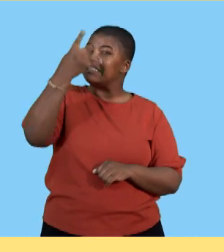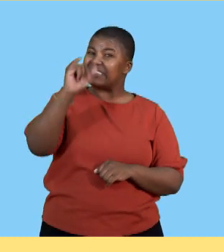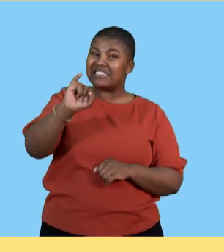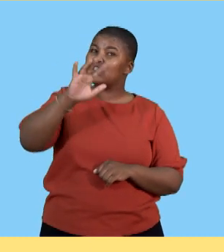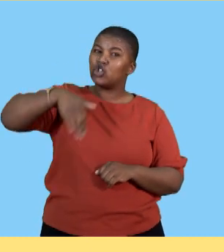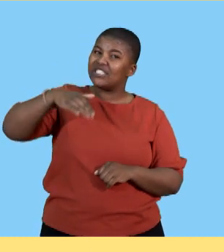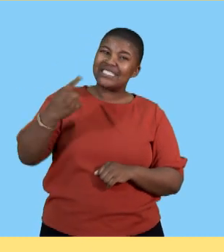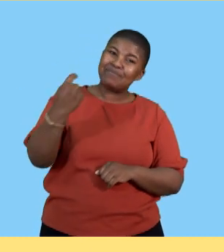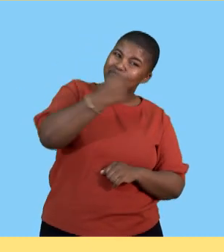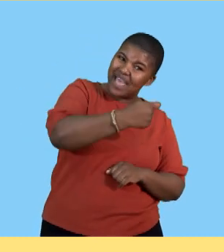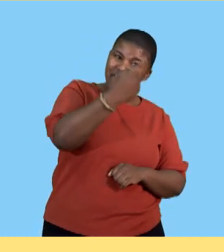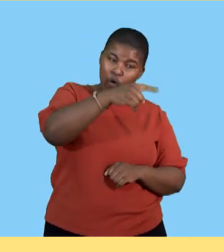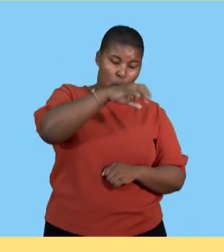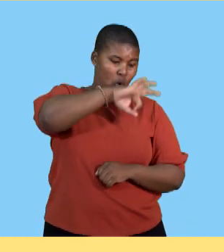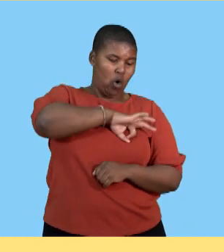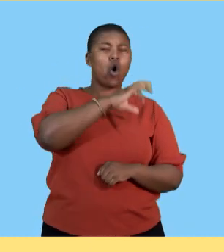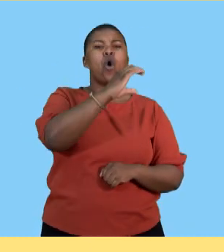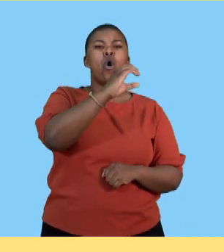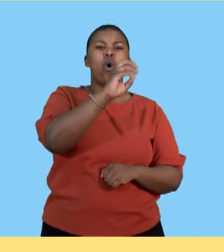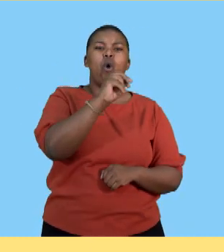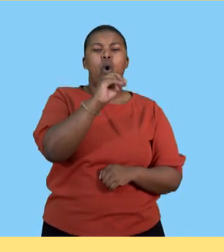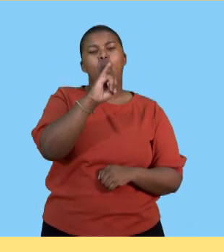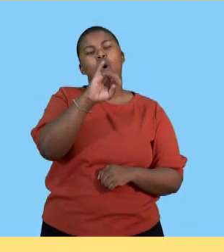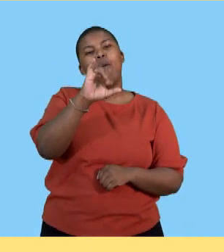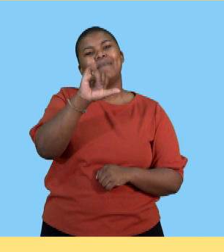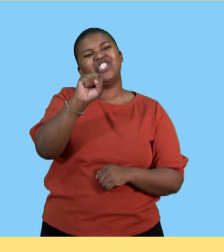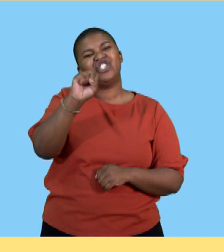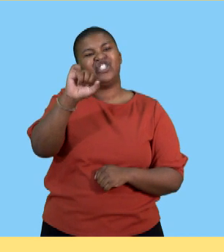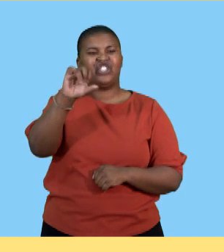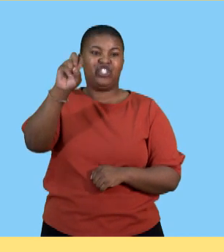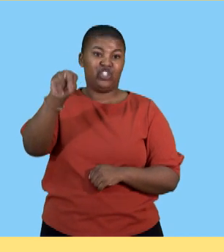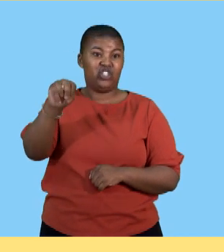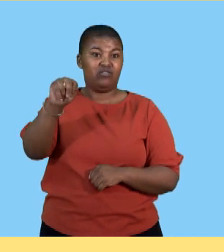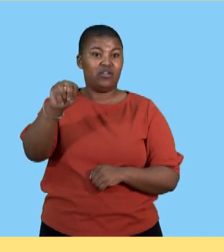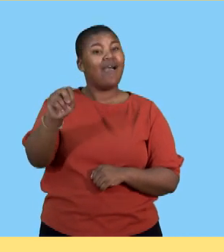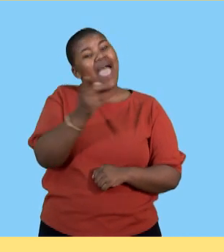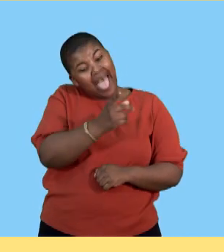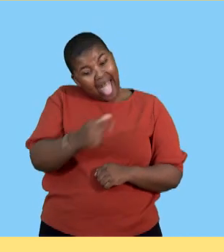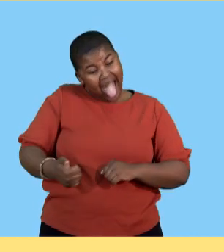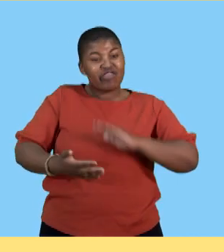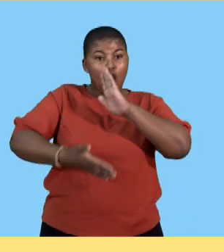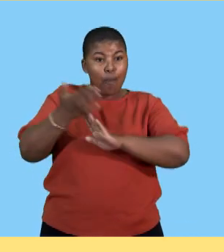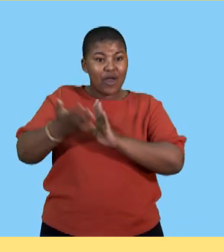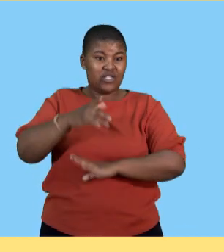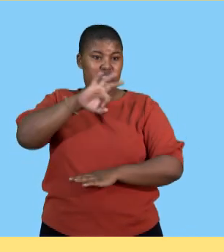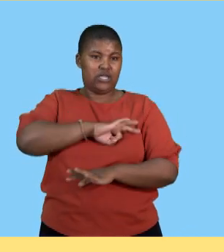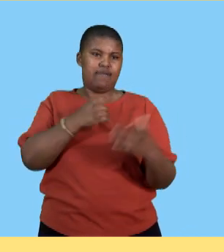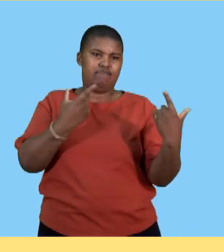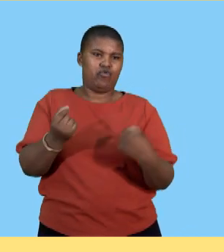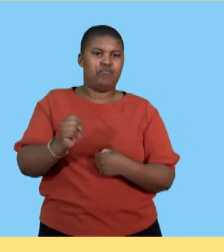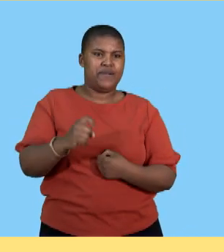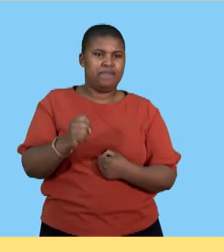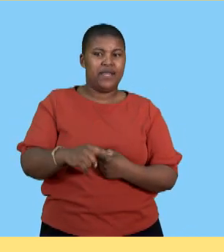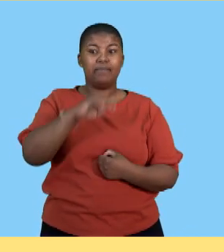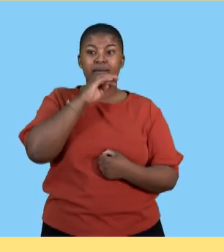on commission income. If an amount is still outstanding, we come here to other operating income, then